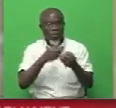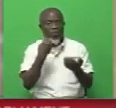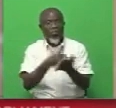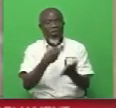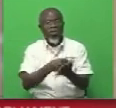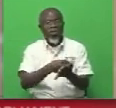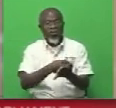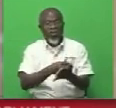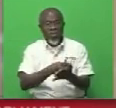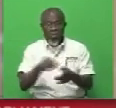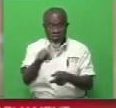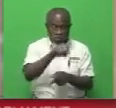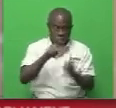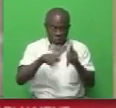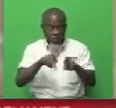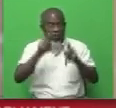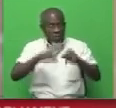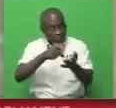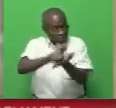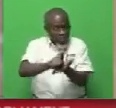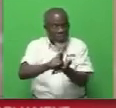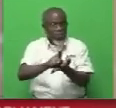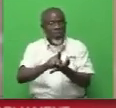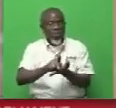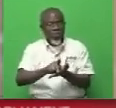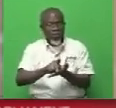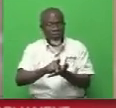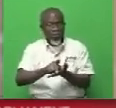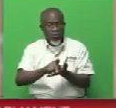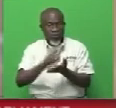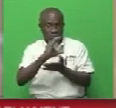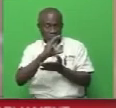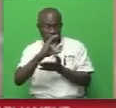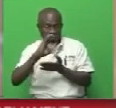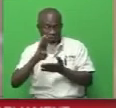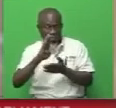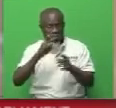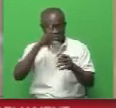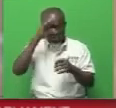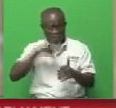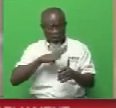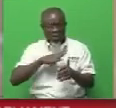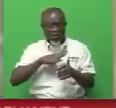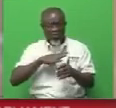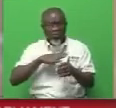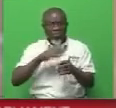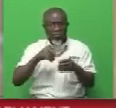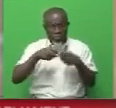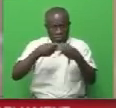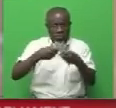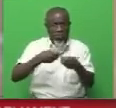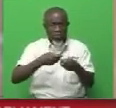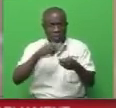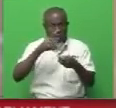the taxpayer has to pay. And I will just read the headlines. Claxton Bay man awarded $150,000 for malicious prosecution.